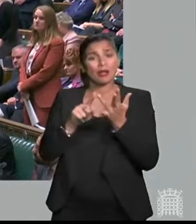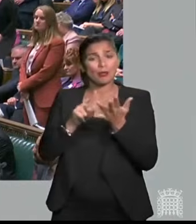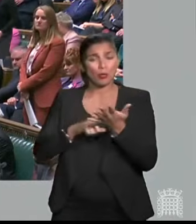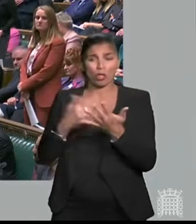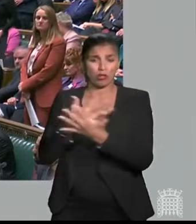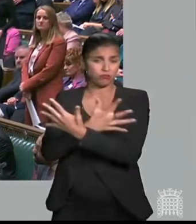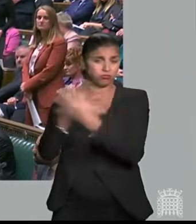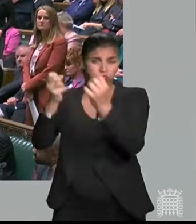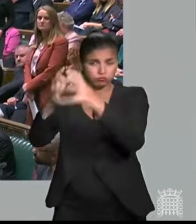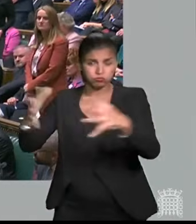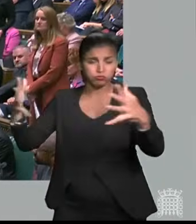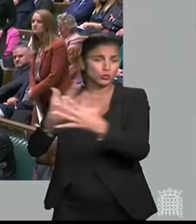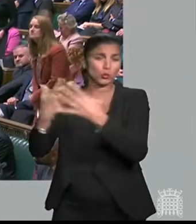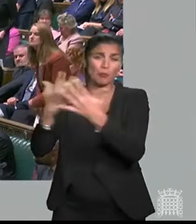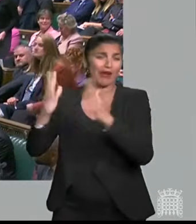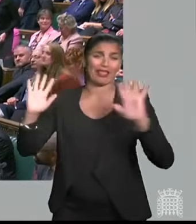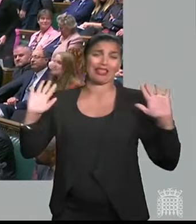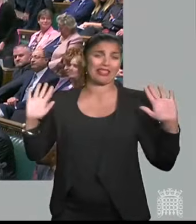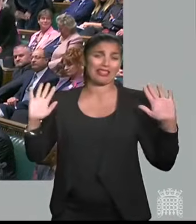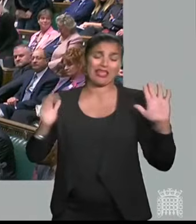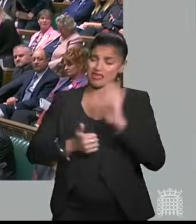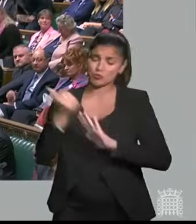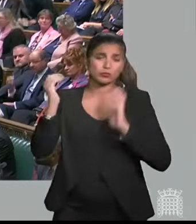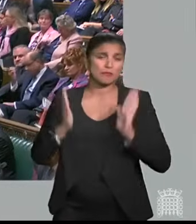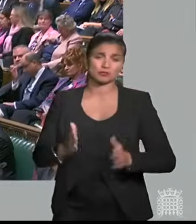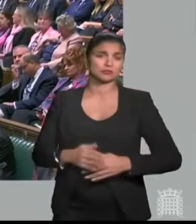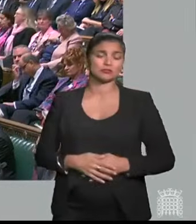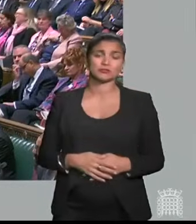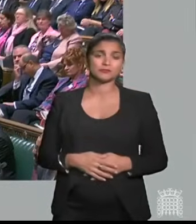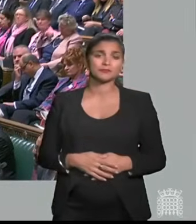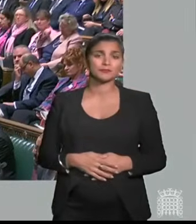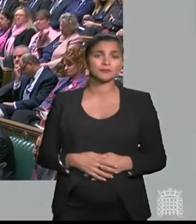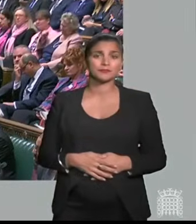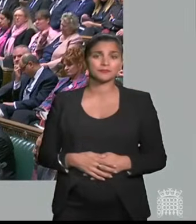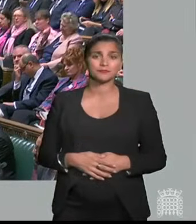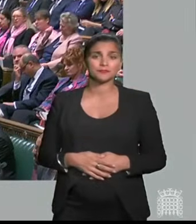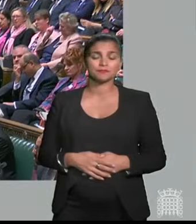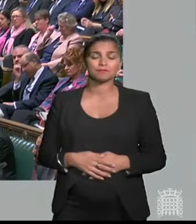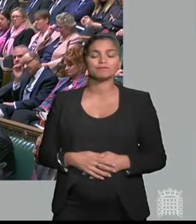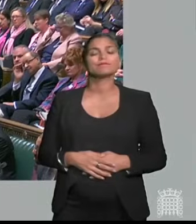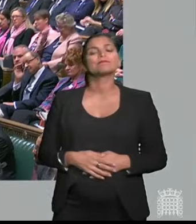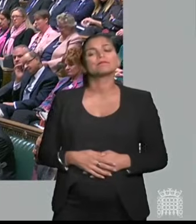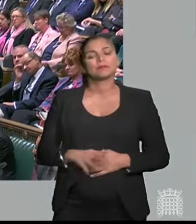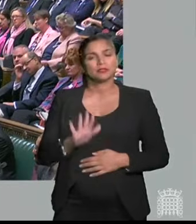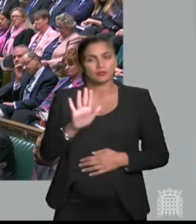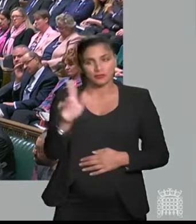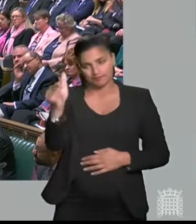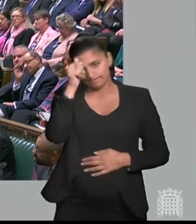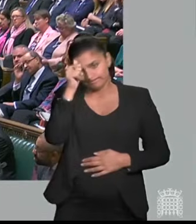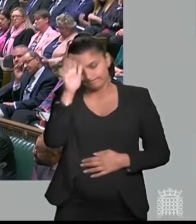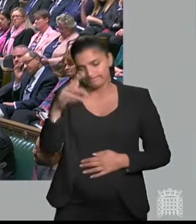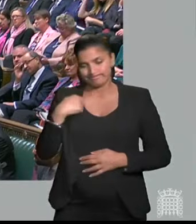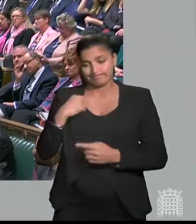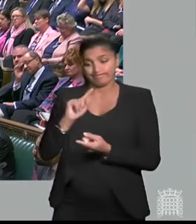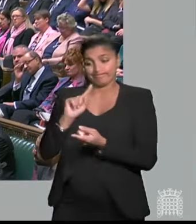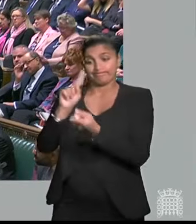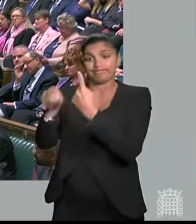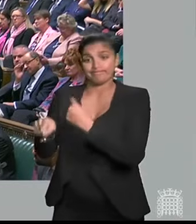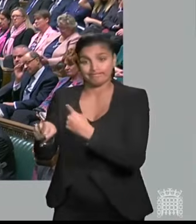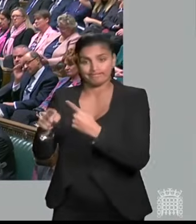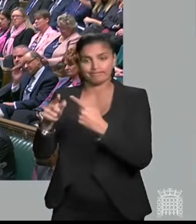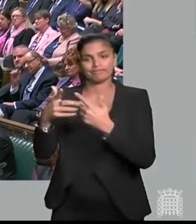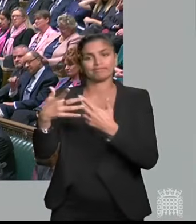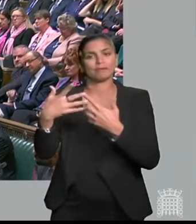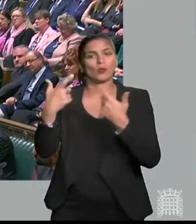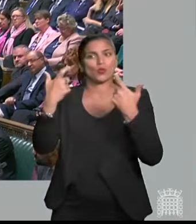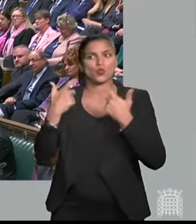Mr Speaker, as my honourable friend knows, I'm unable to comment on cases which are currently before the court, but can I